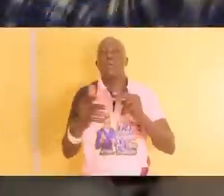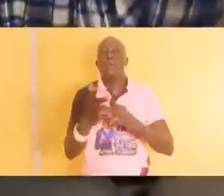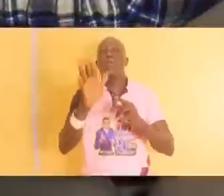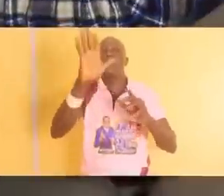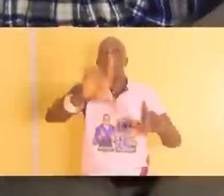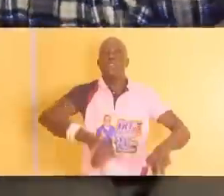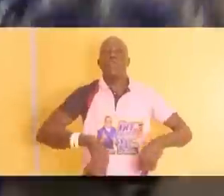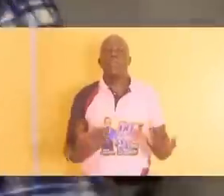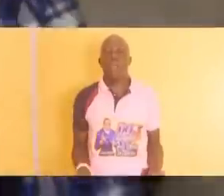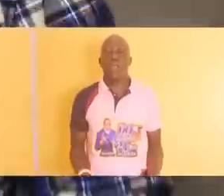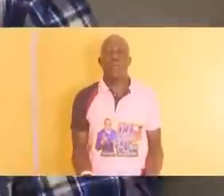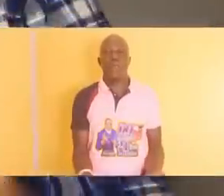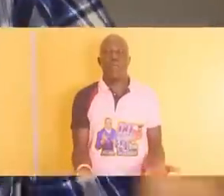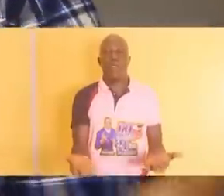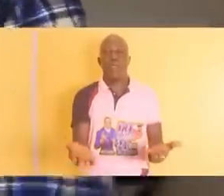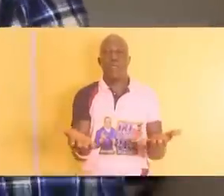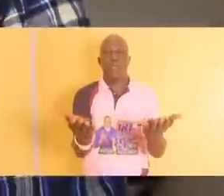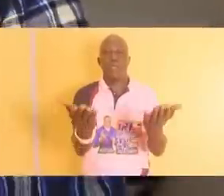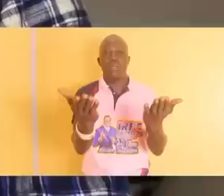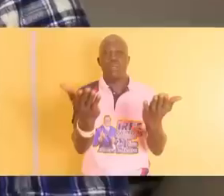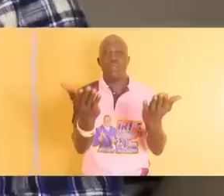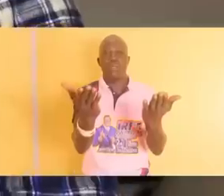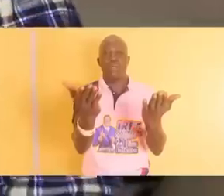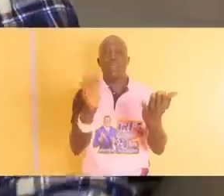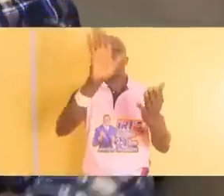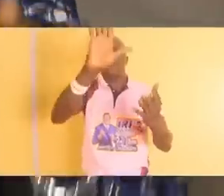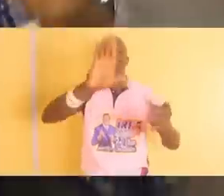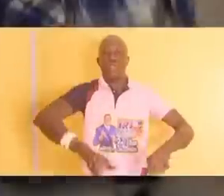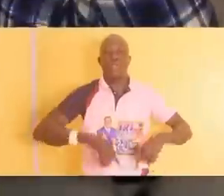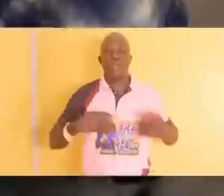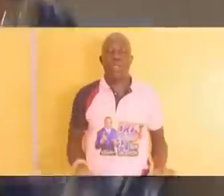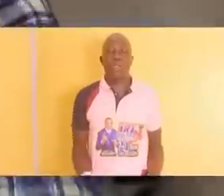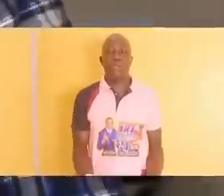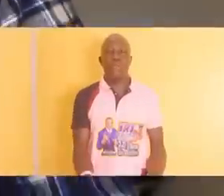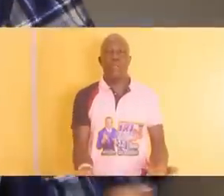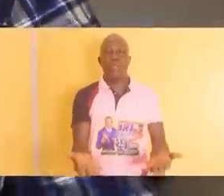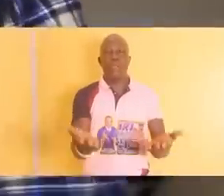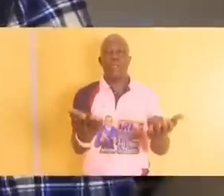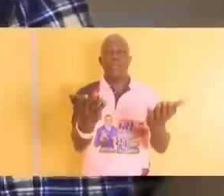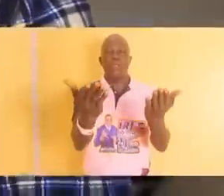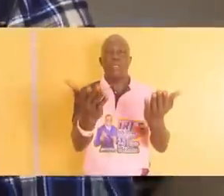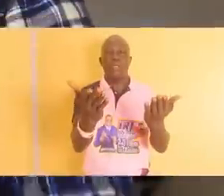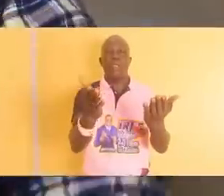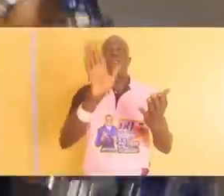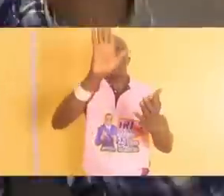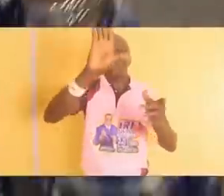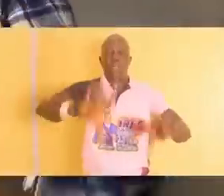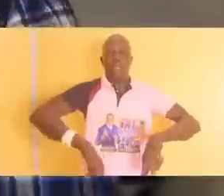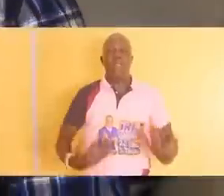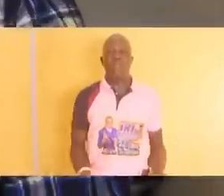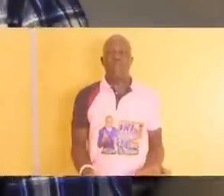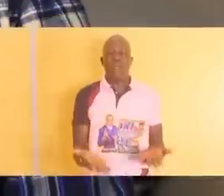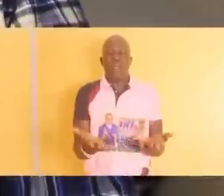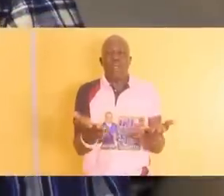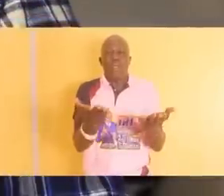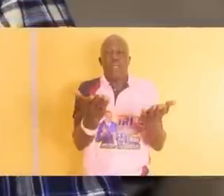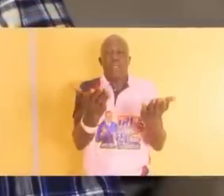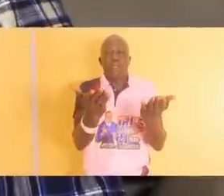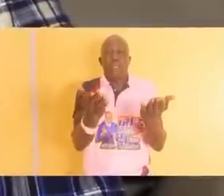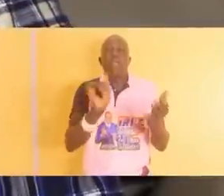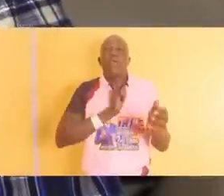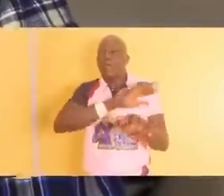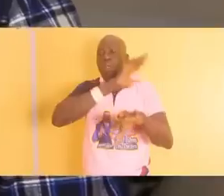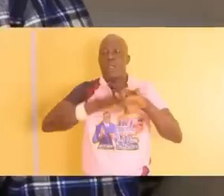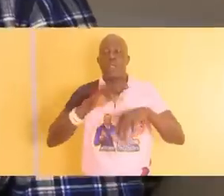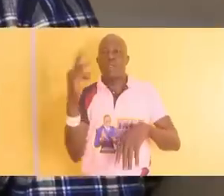name of Jesus. Amen. Life will rise. Amen. Life will rise. Amen. Life will